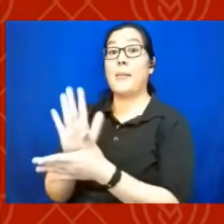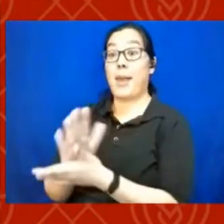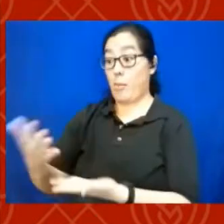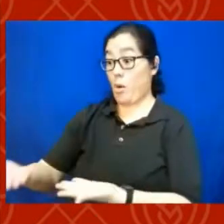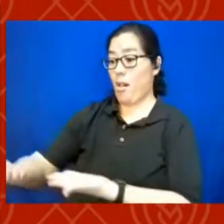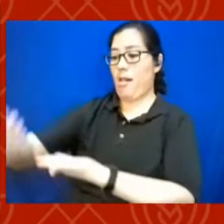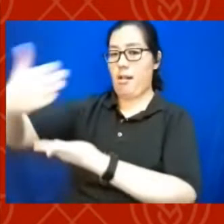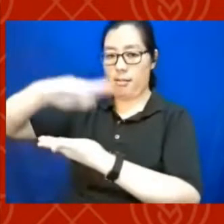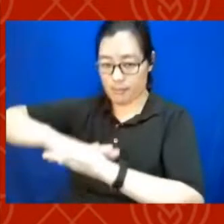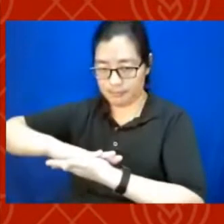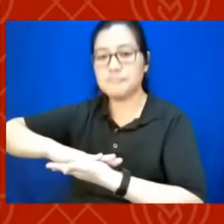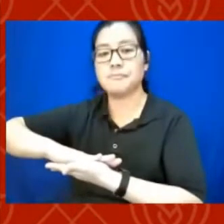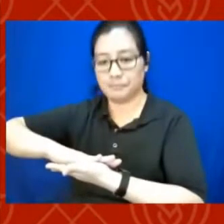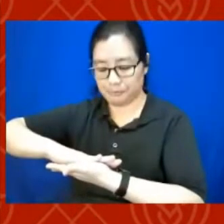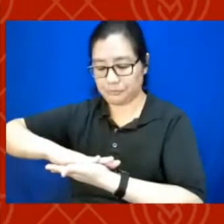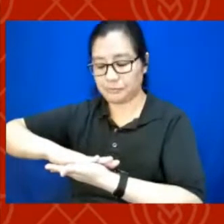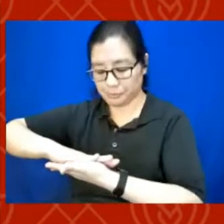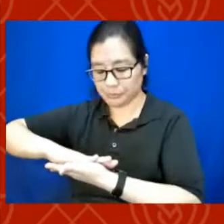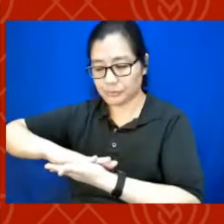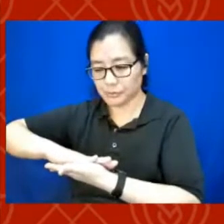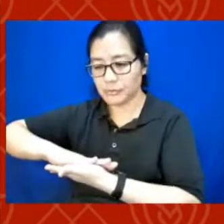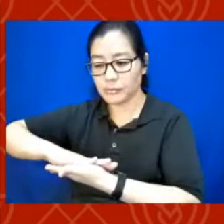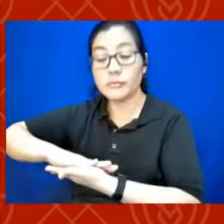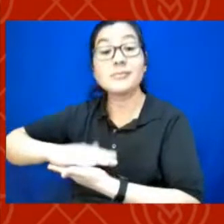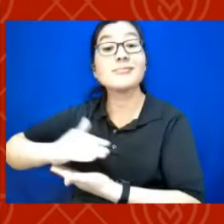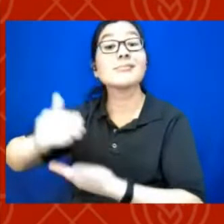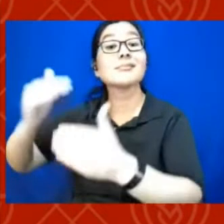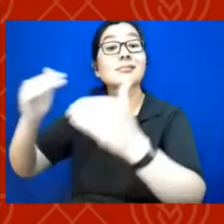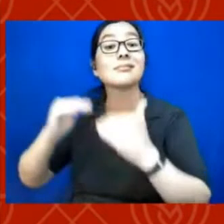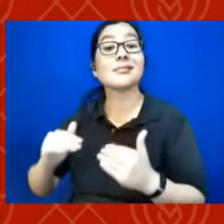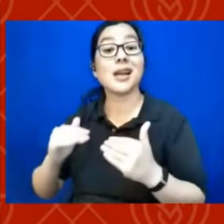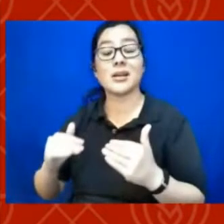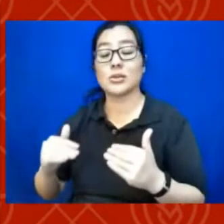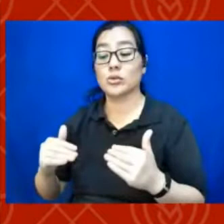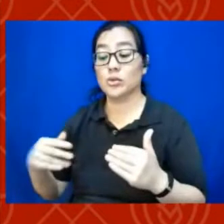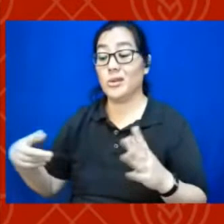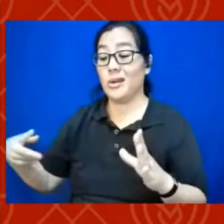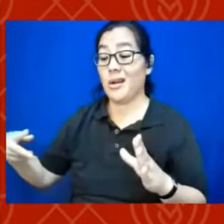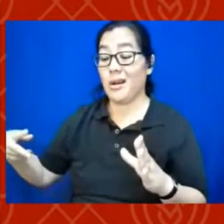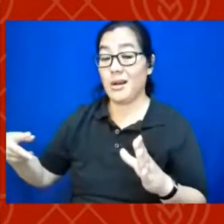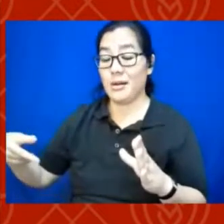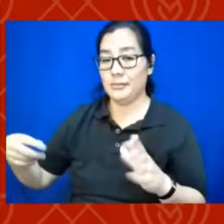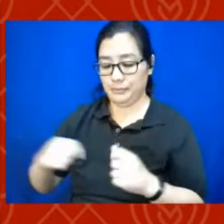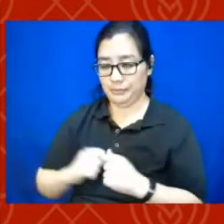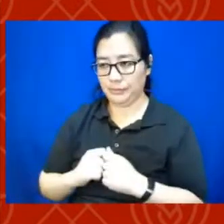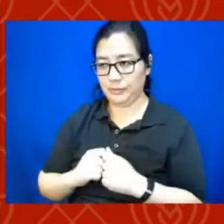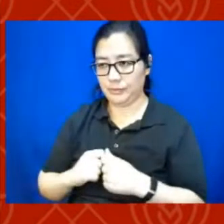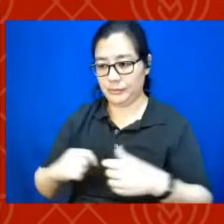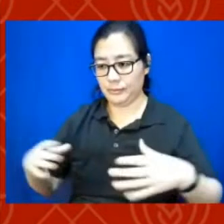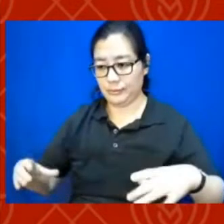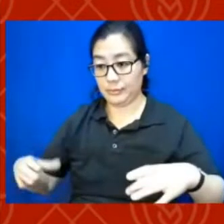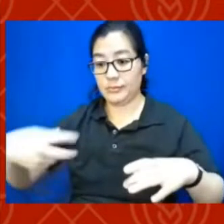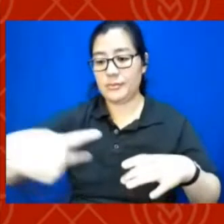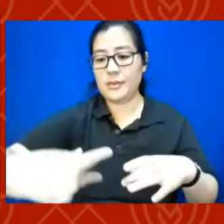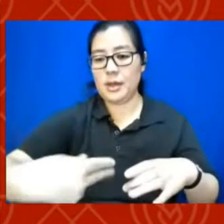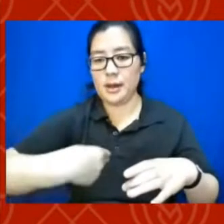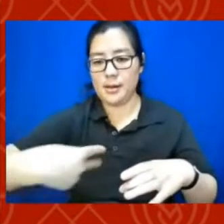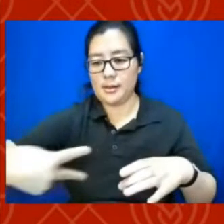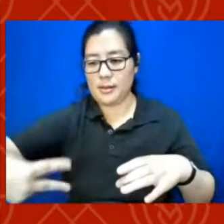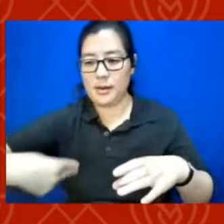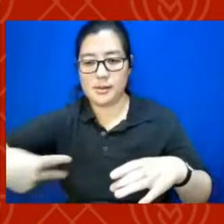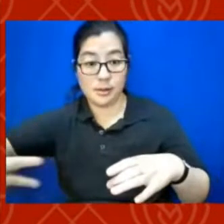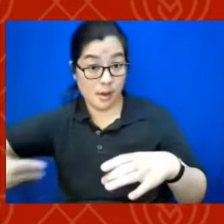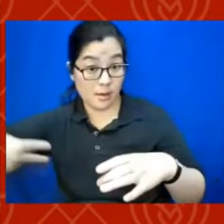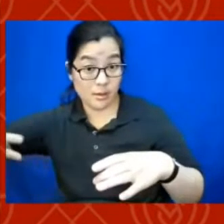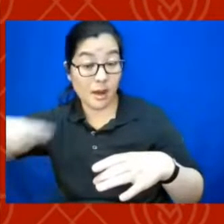half lengthwise. Next, you would cut strips across the folded edge towards the double edge, but make sure